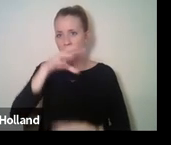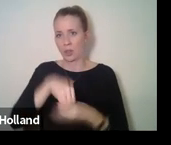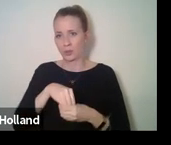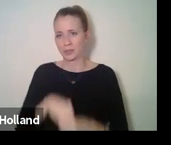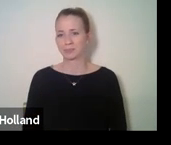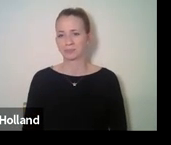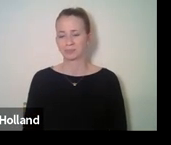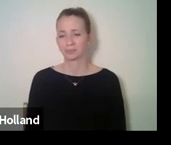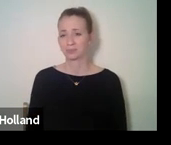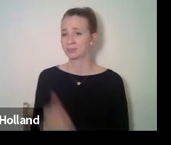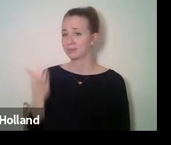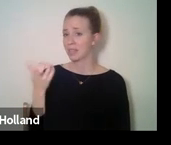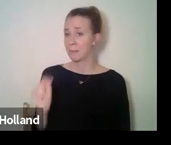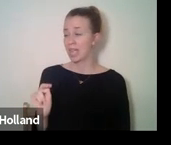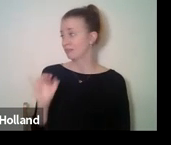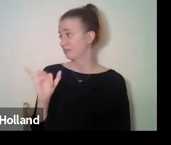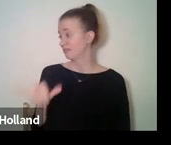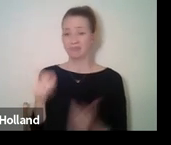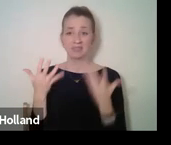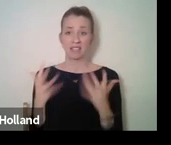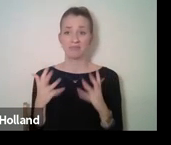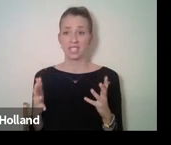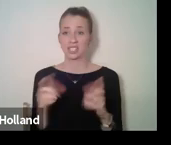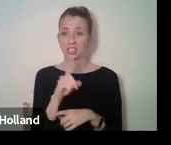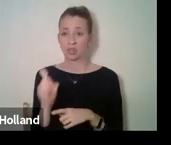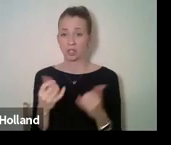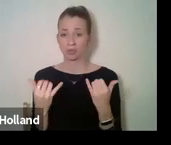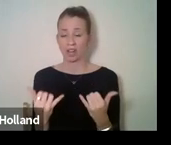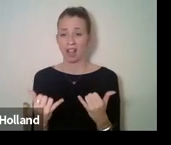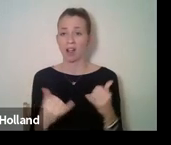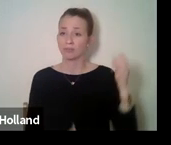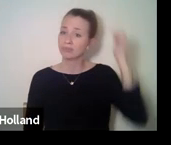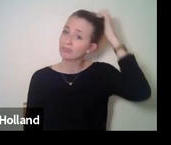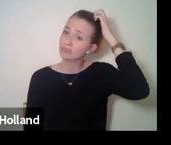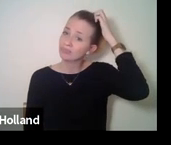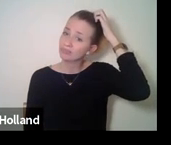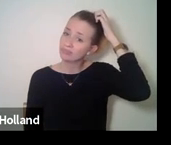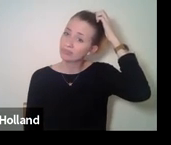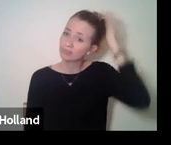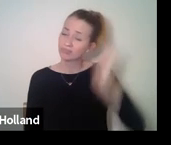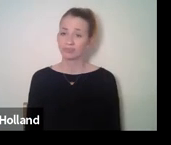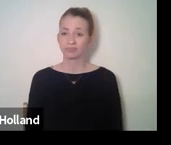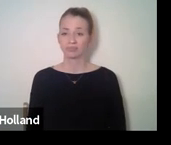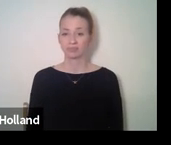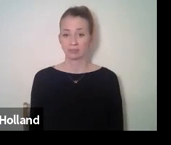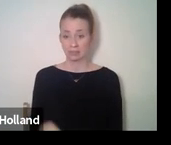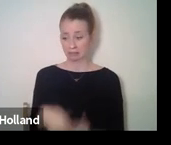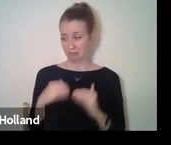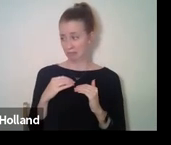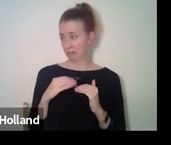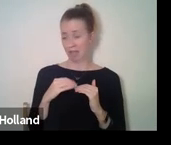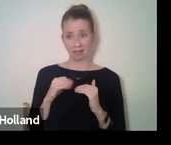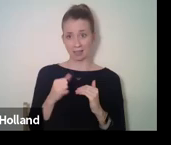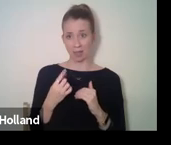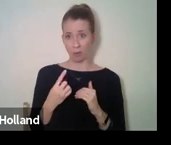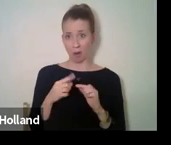That at least exhausts the questions for the moment. So Okay. All right. unless we get another one while you're wrapping